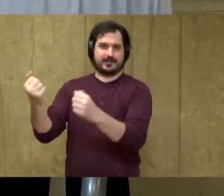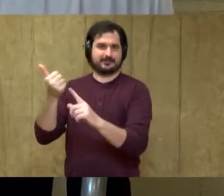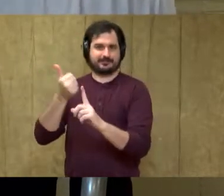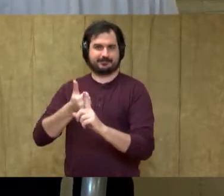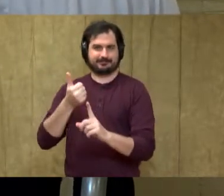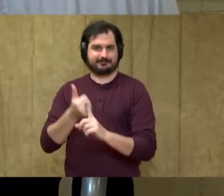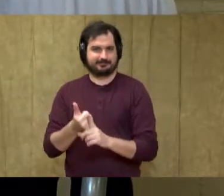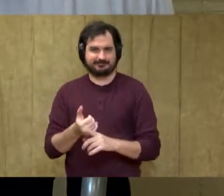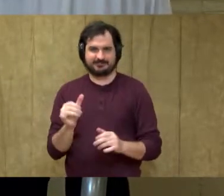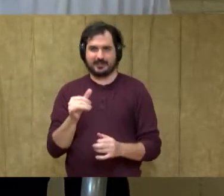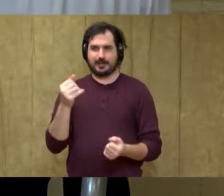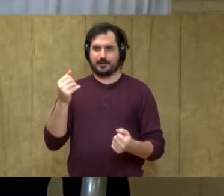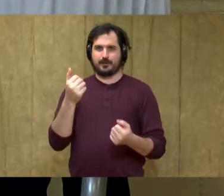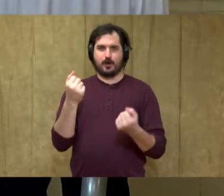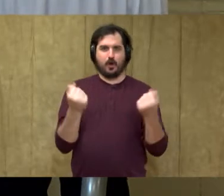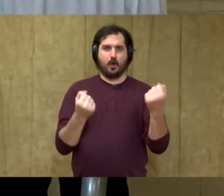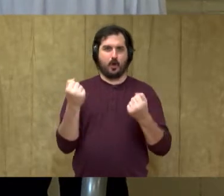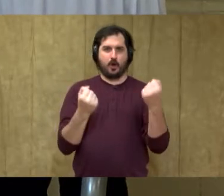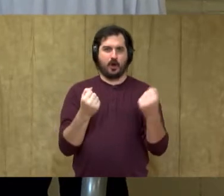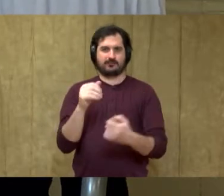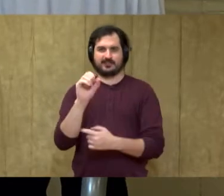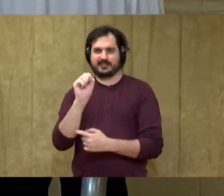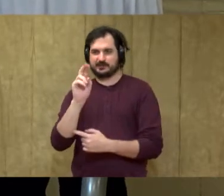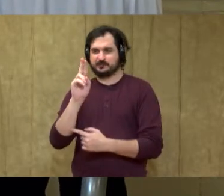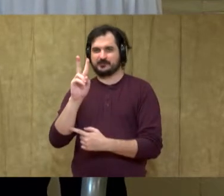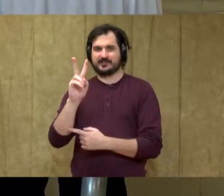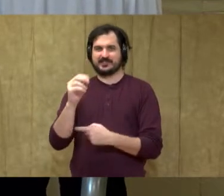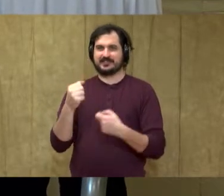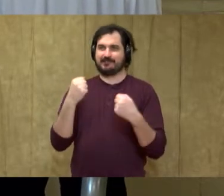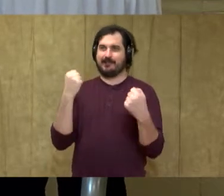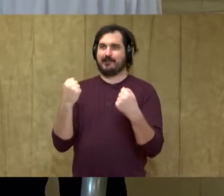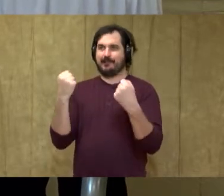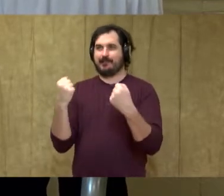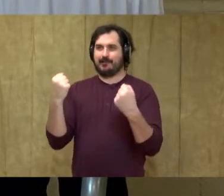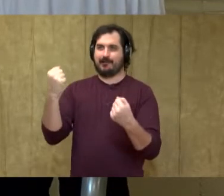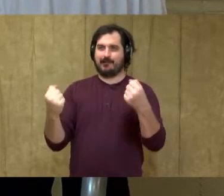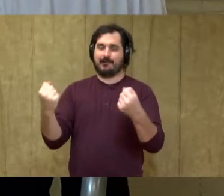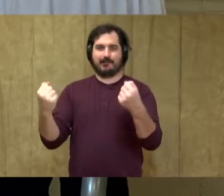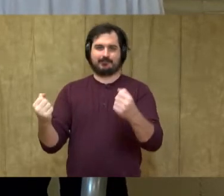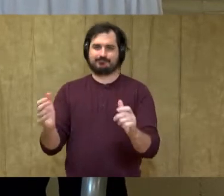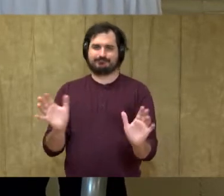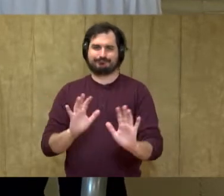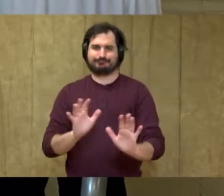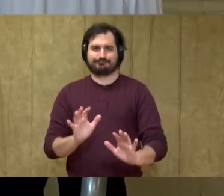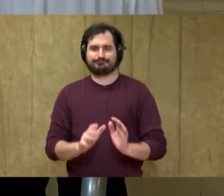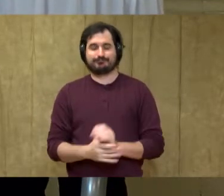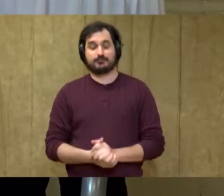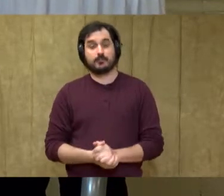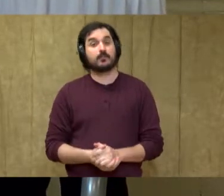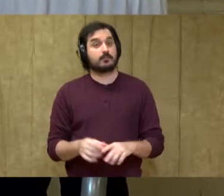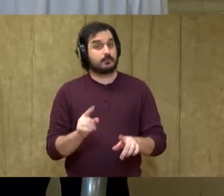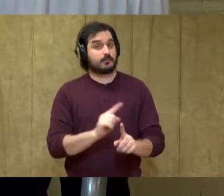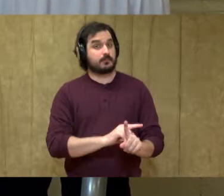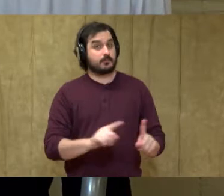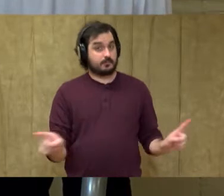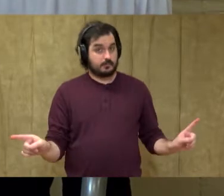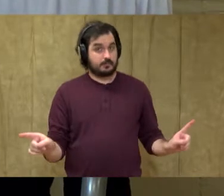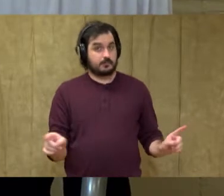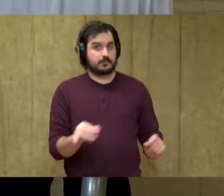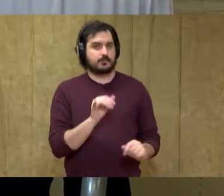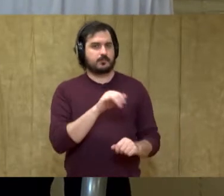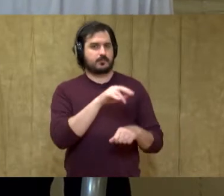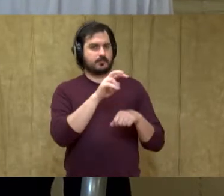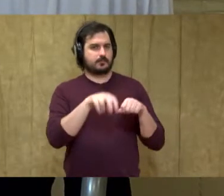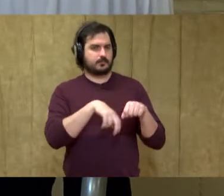car or an SUV and drive behind the steering wheel. but it took on a different type